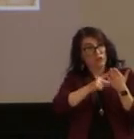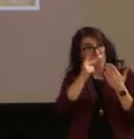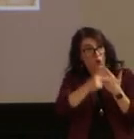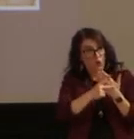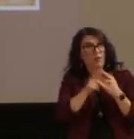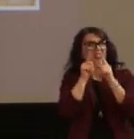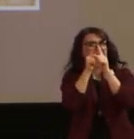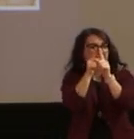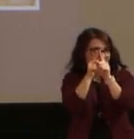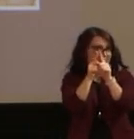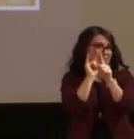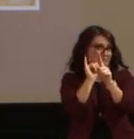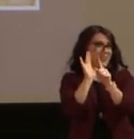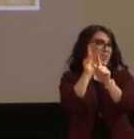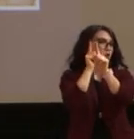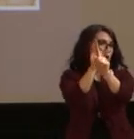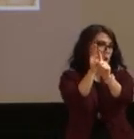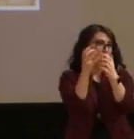to achieve.